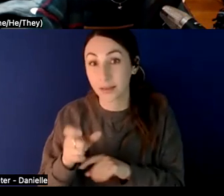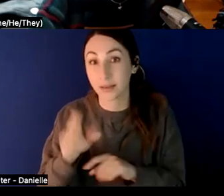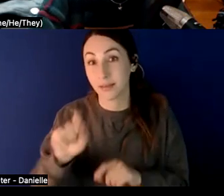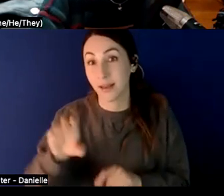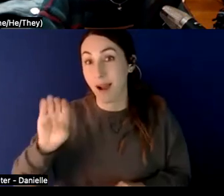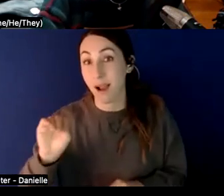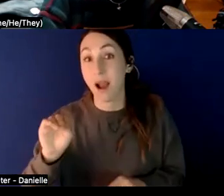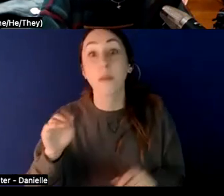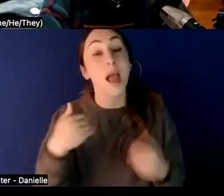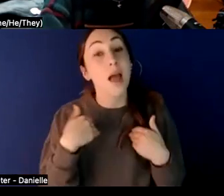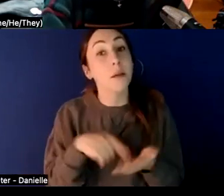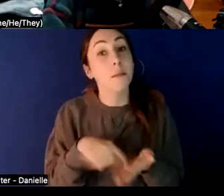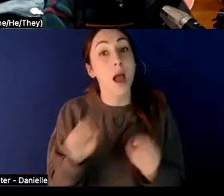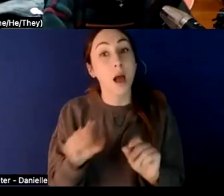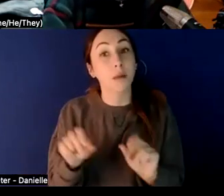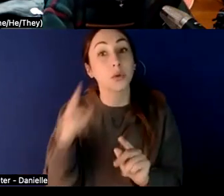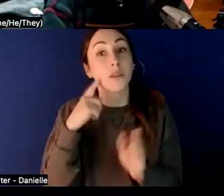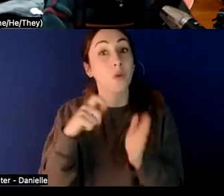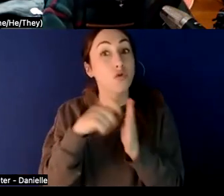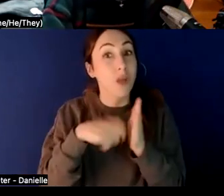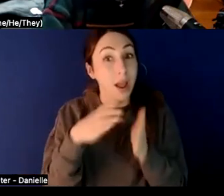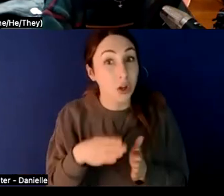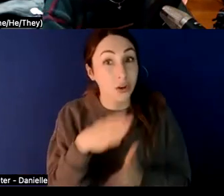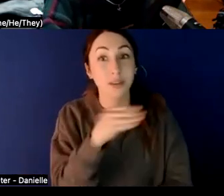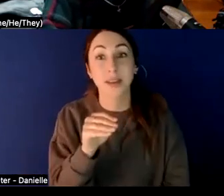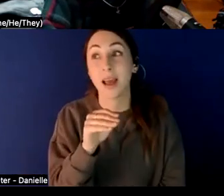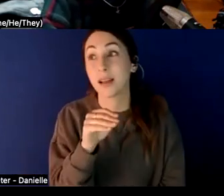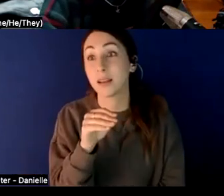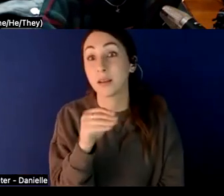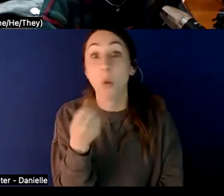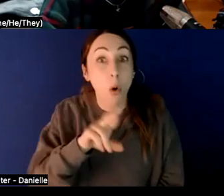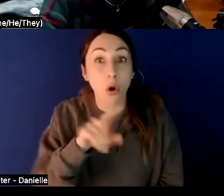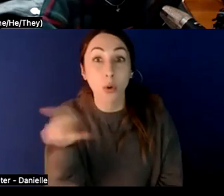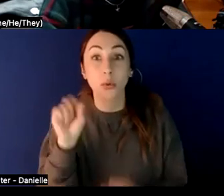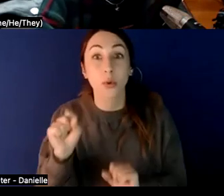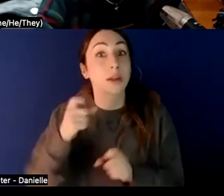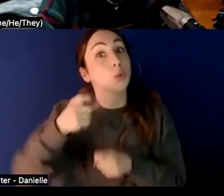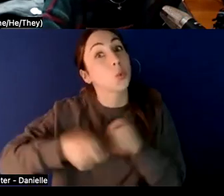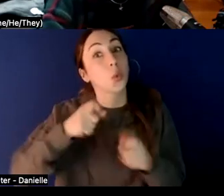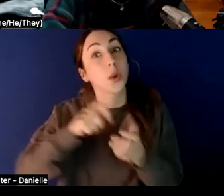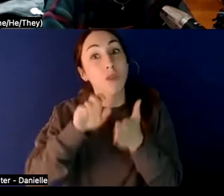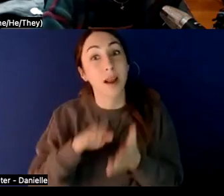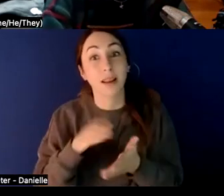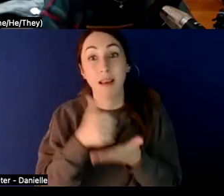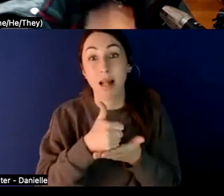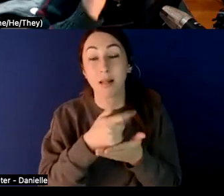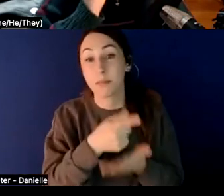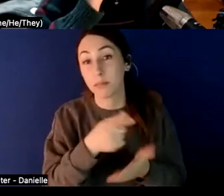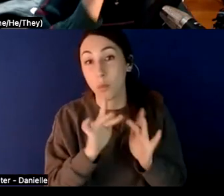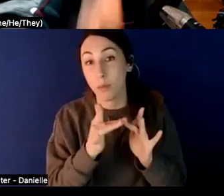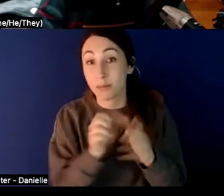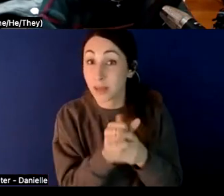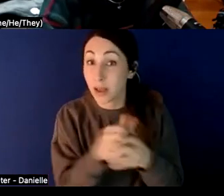paid to write, or if you would like to donate your writing, your article to help the website grow. I always appreciate that.